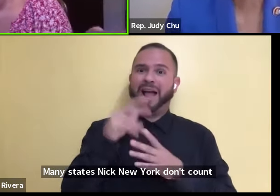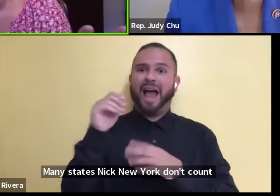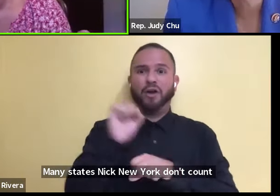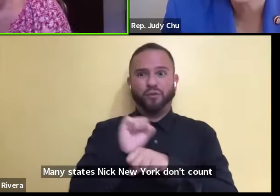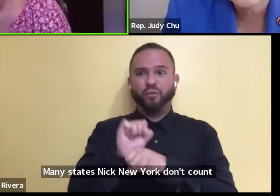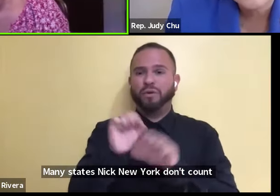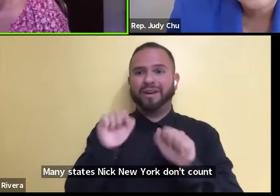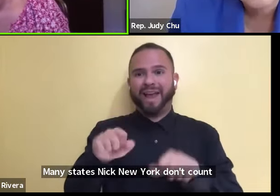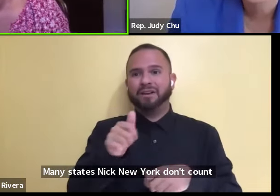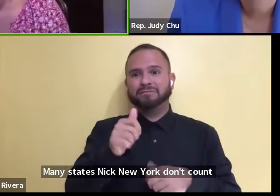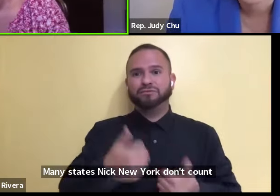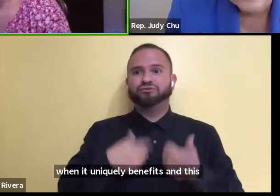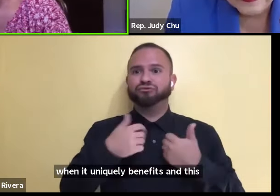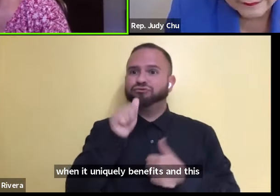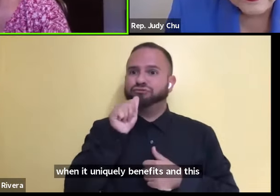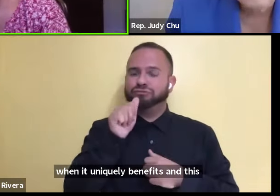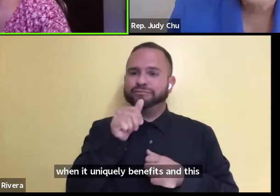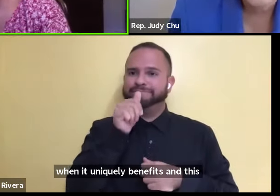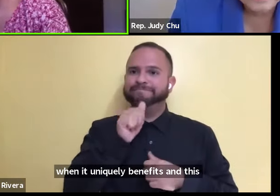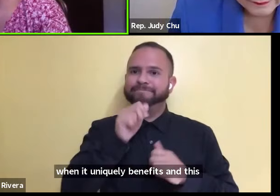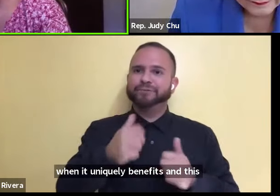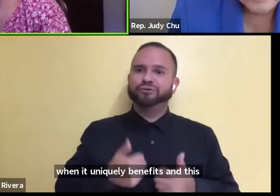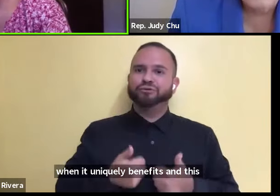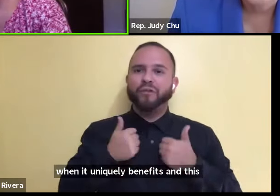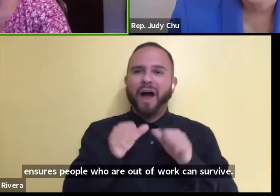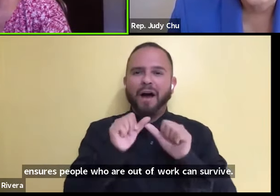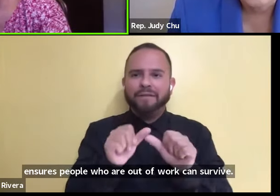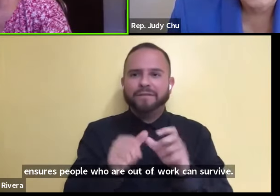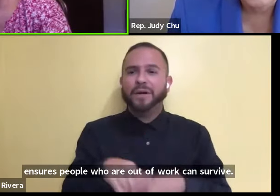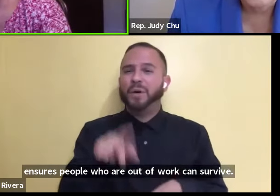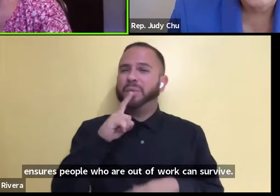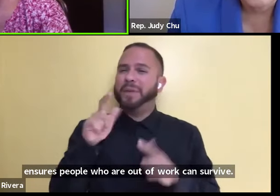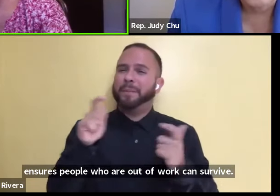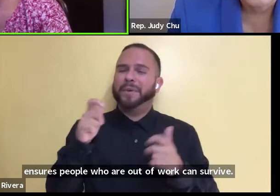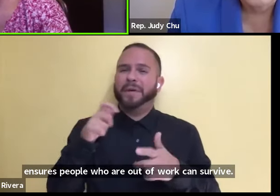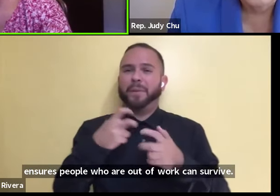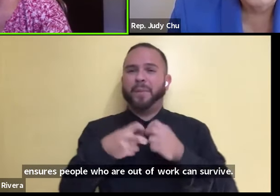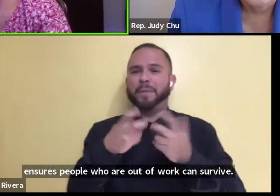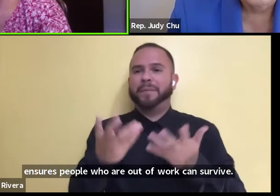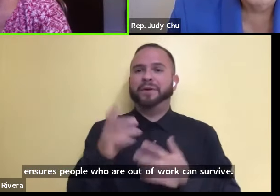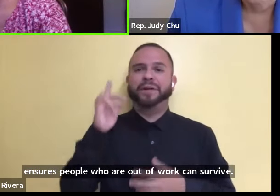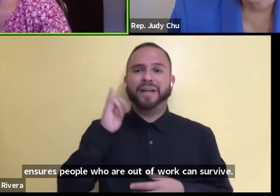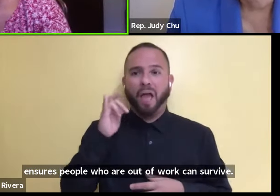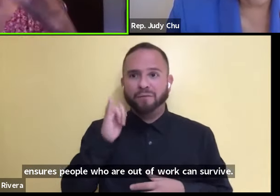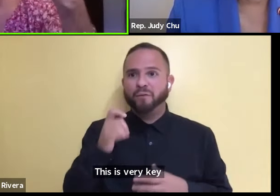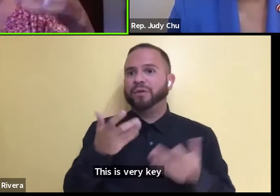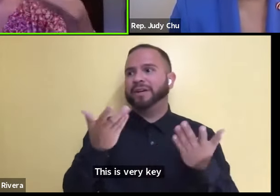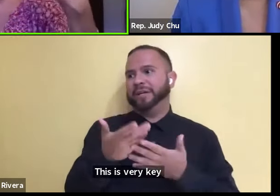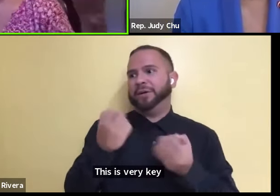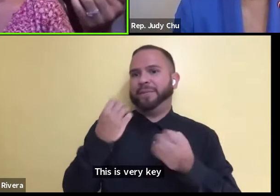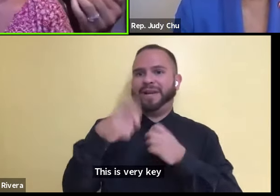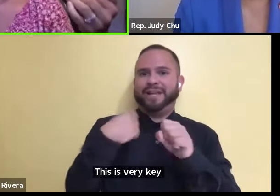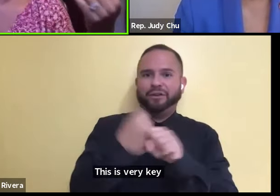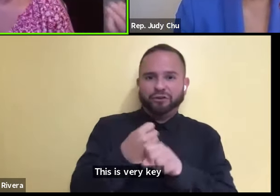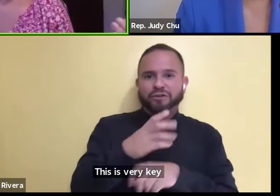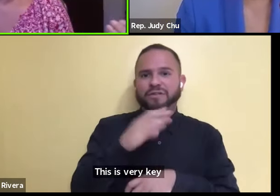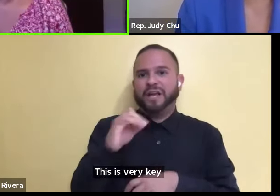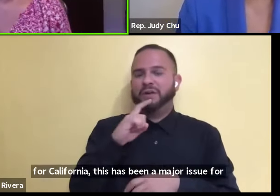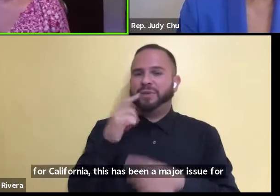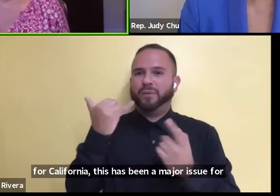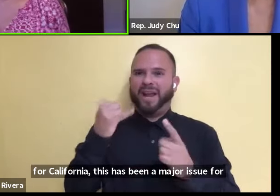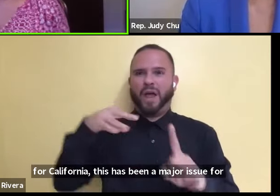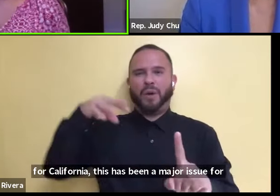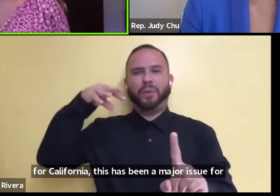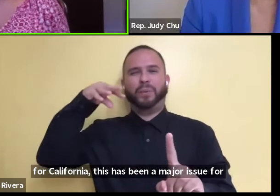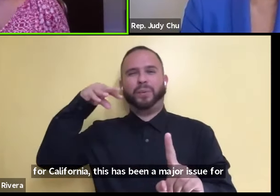actually, particularly here in California. This has been a major issue for years, and even more so, it's being spotlit right now